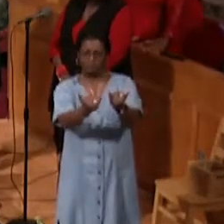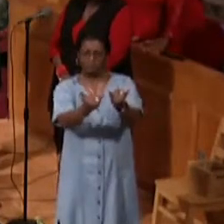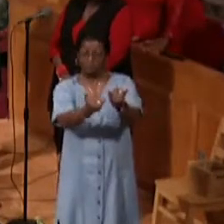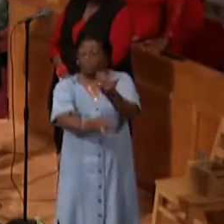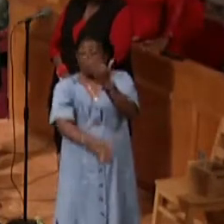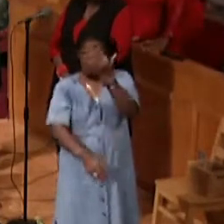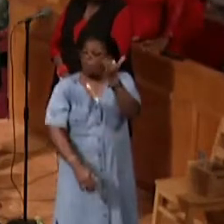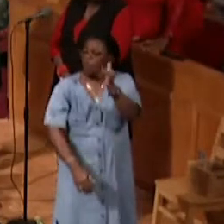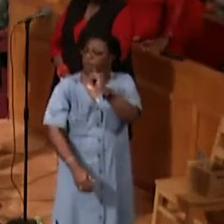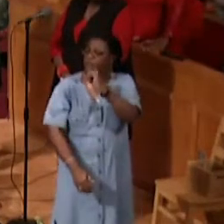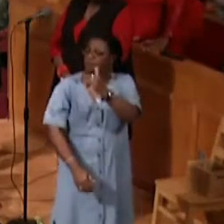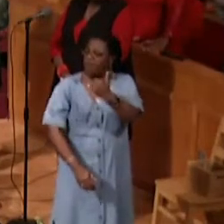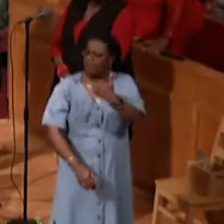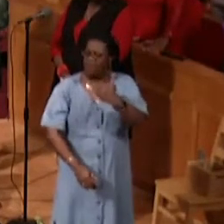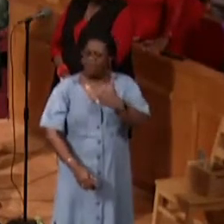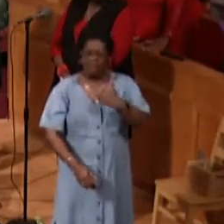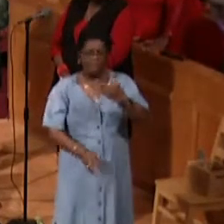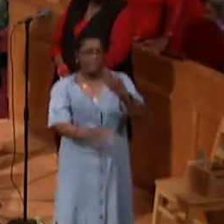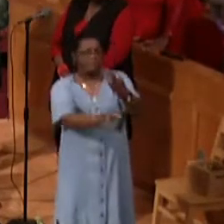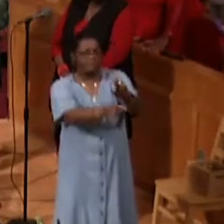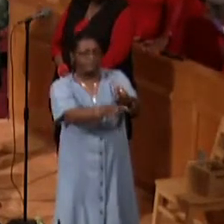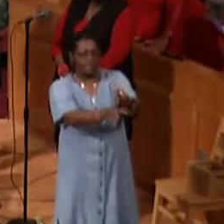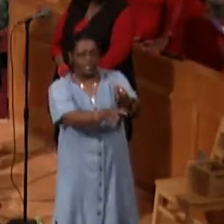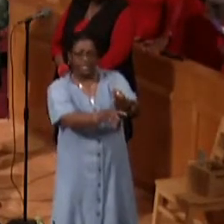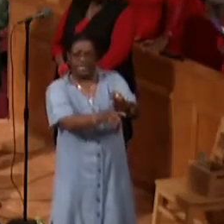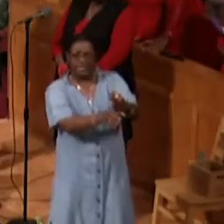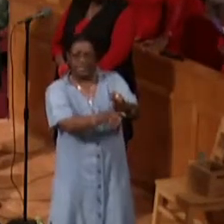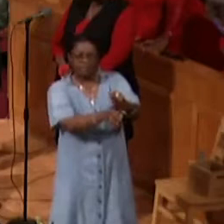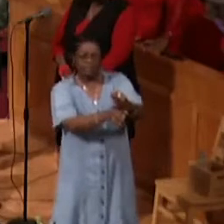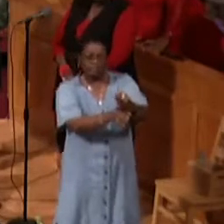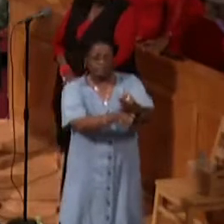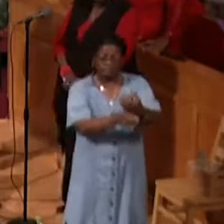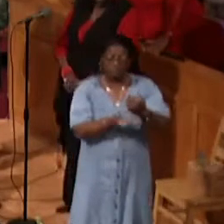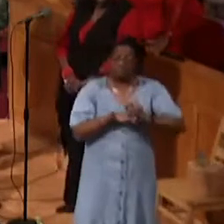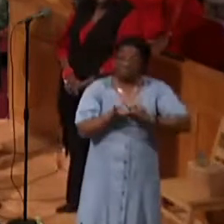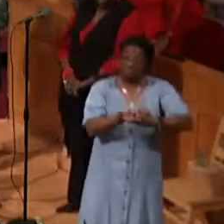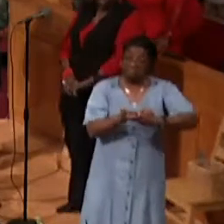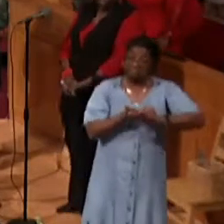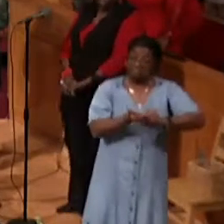Because we don't have a faith that we just talk about.